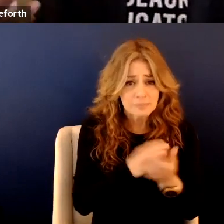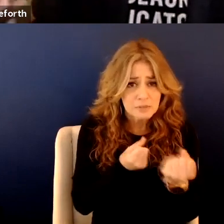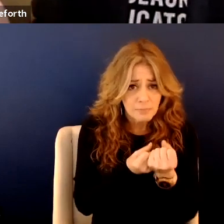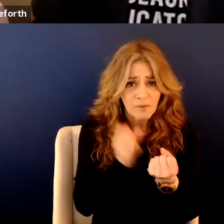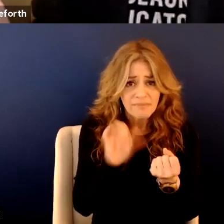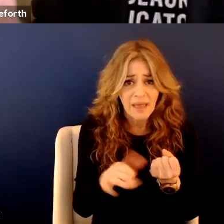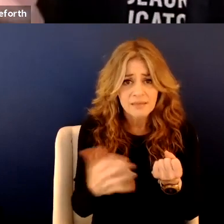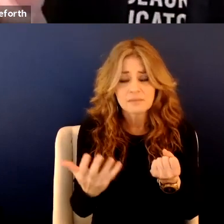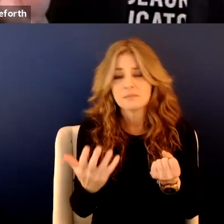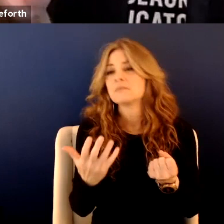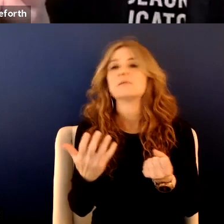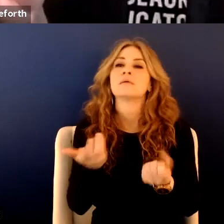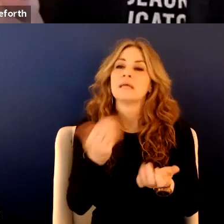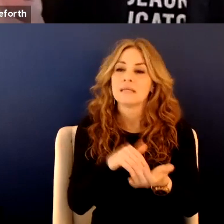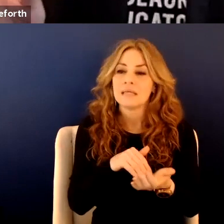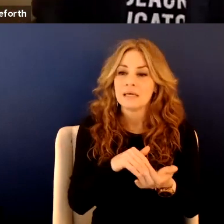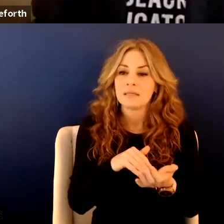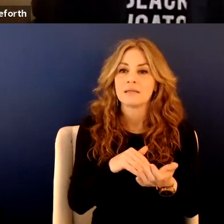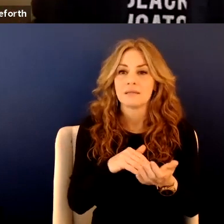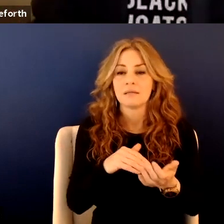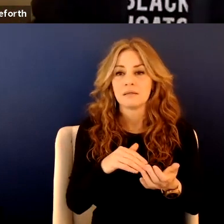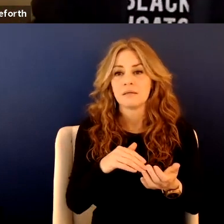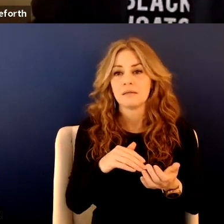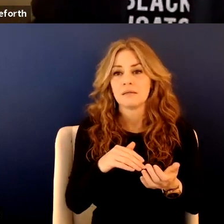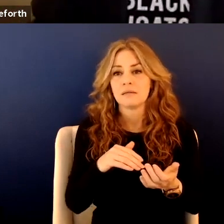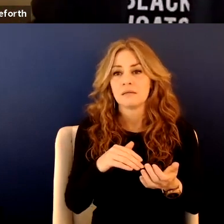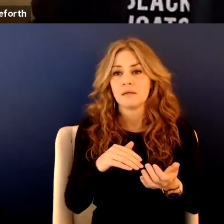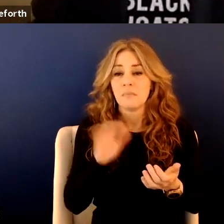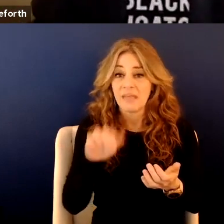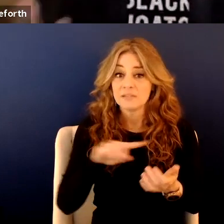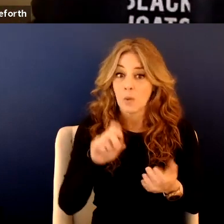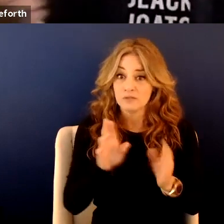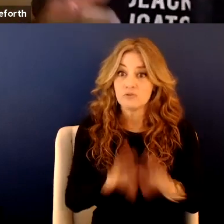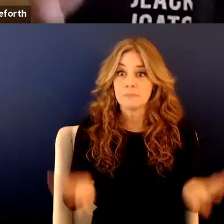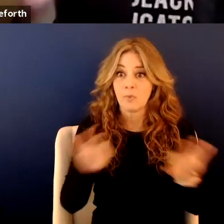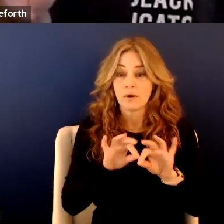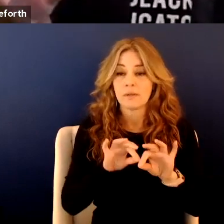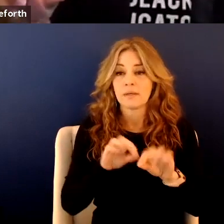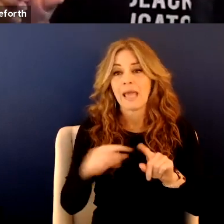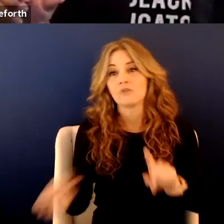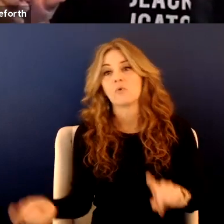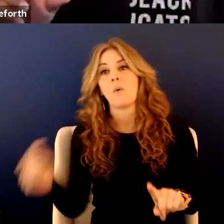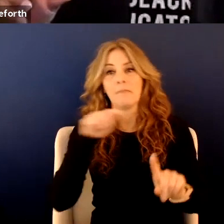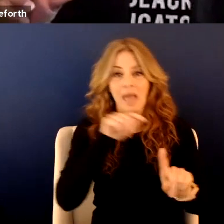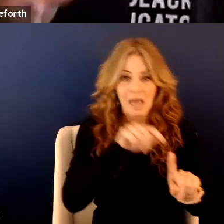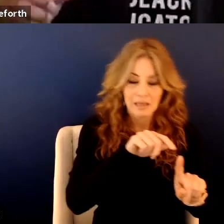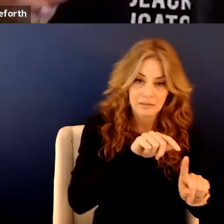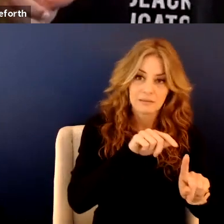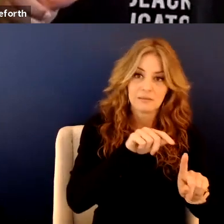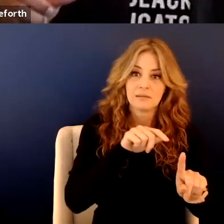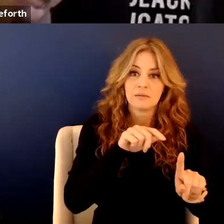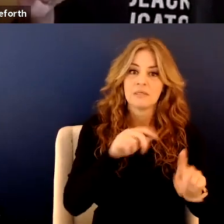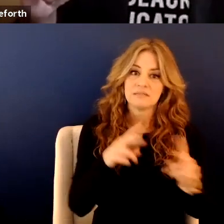like that. And that, again, that's a fair question. I think it's important. But I do think, again, going back to that, those high expectations, that's why it's